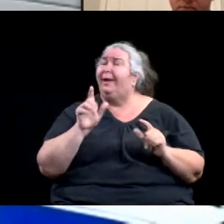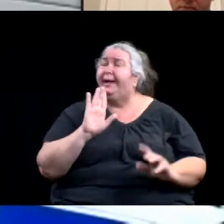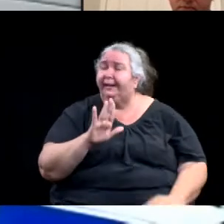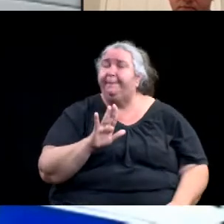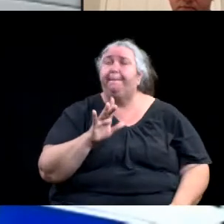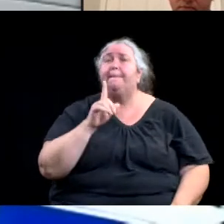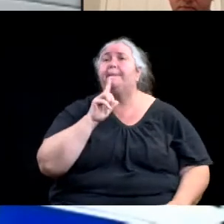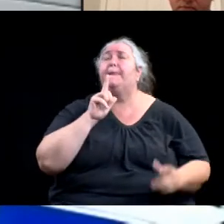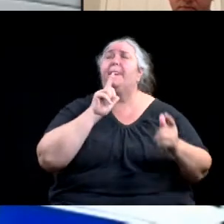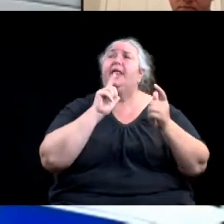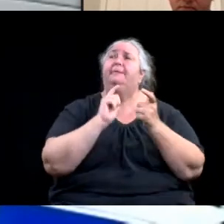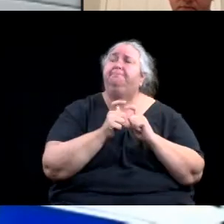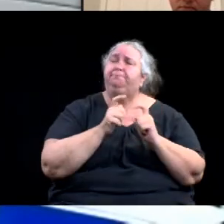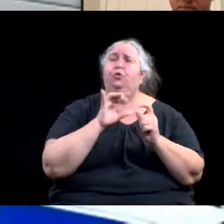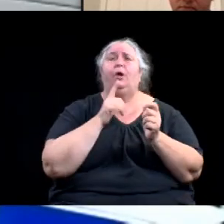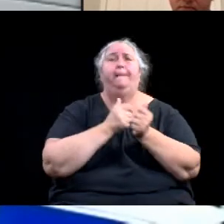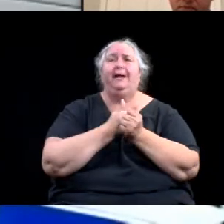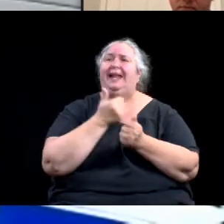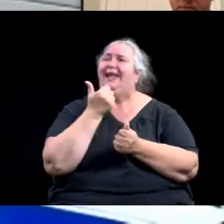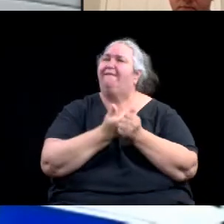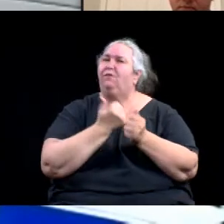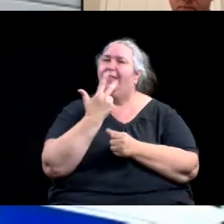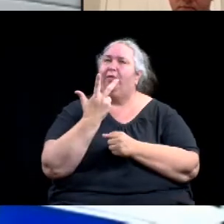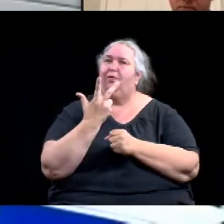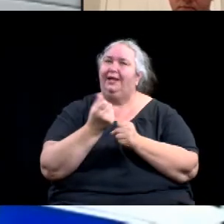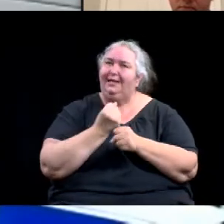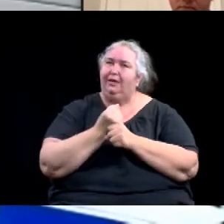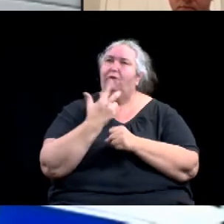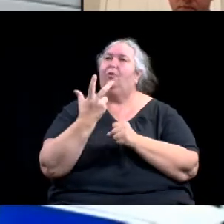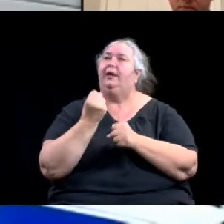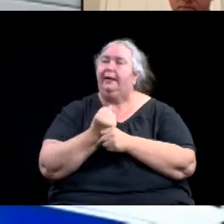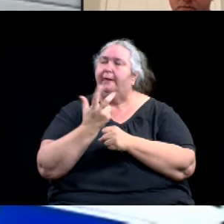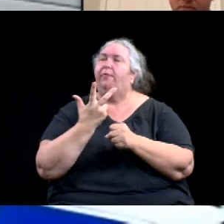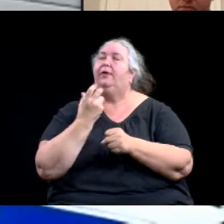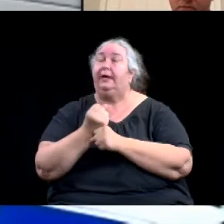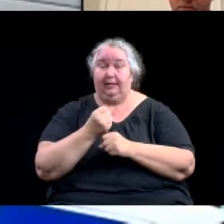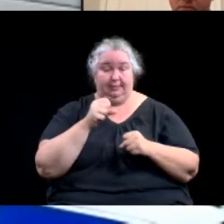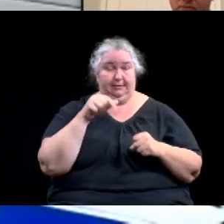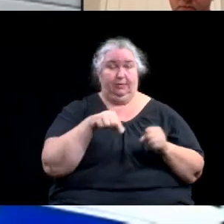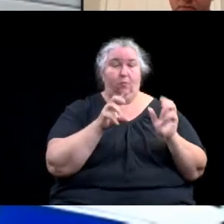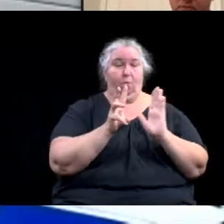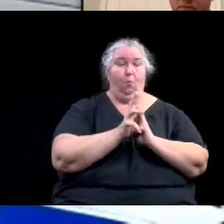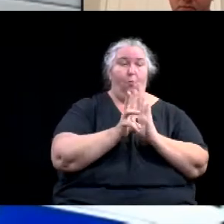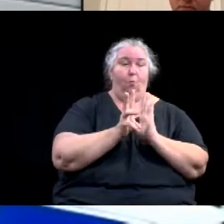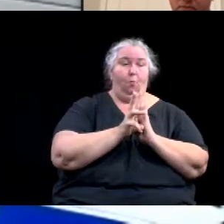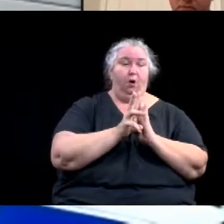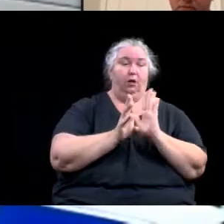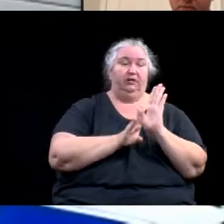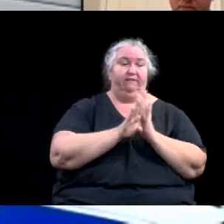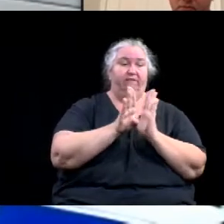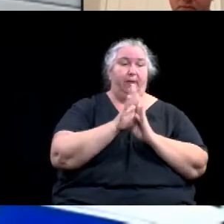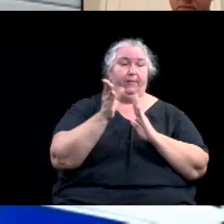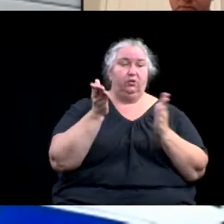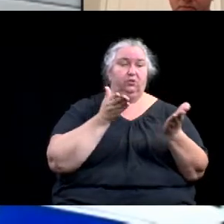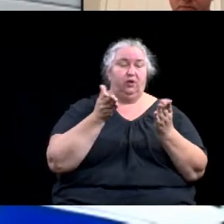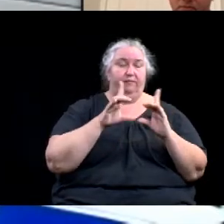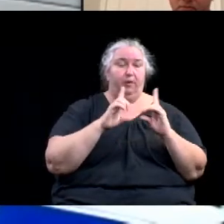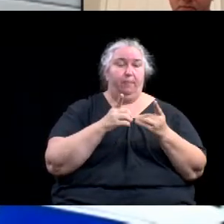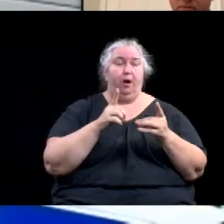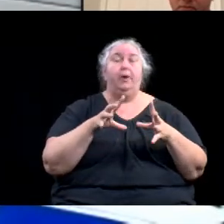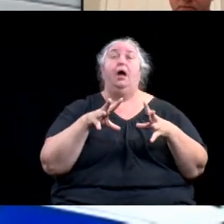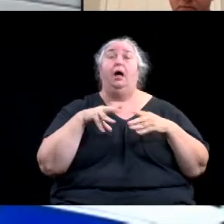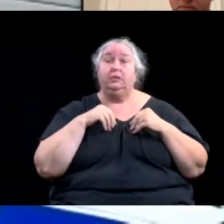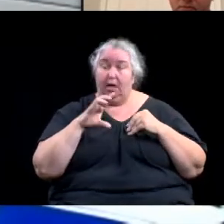Development Services Department adopts a code, it is vetted by our Building Inspection and Advisory and Appeals